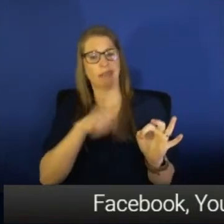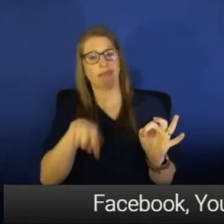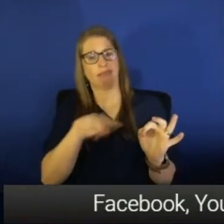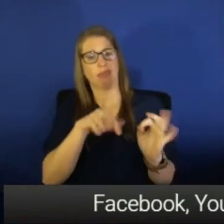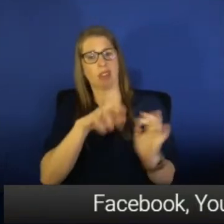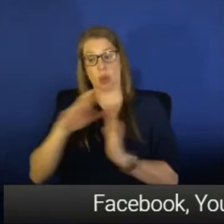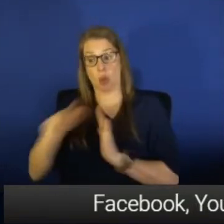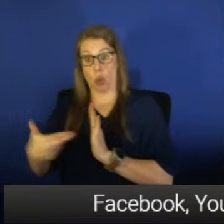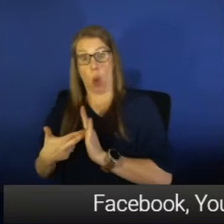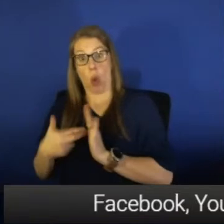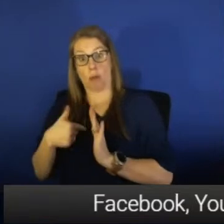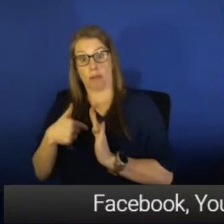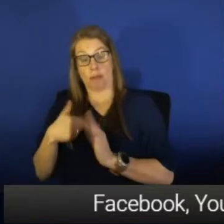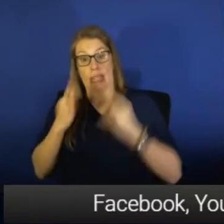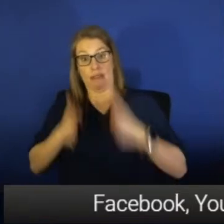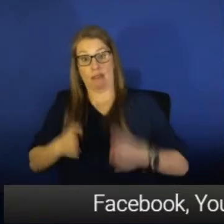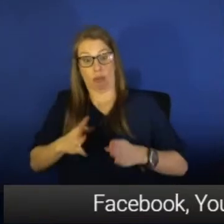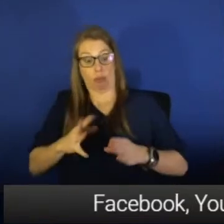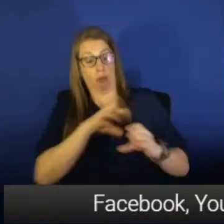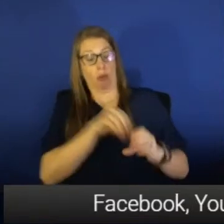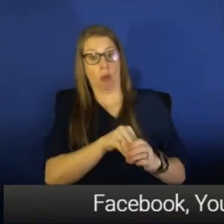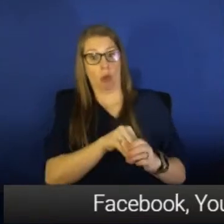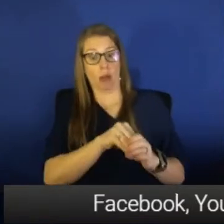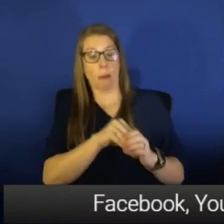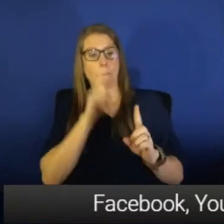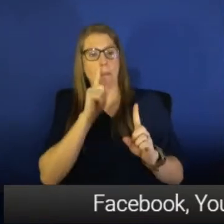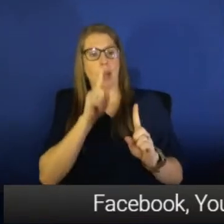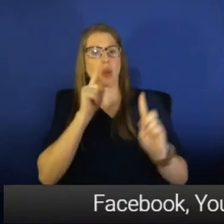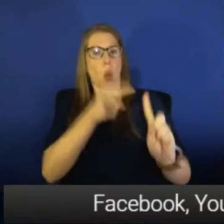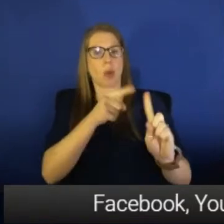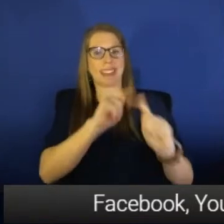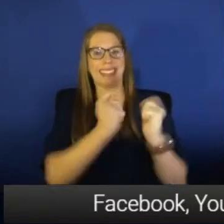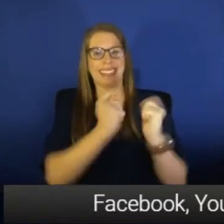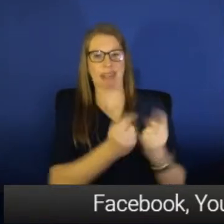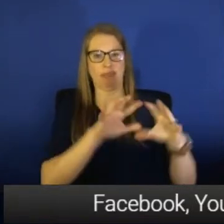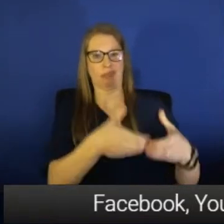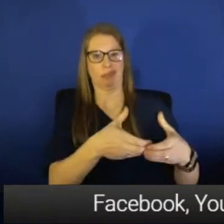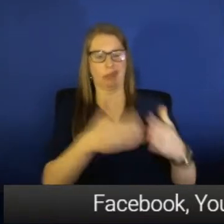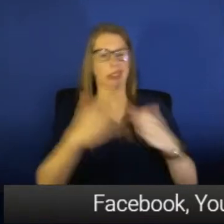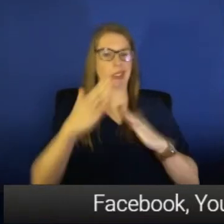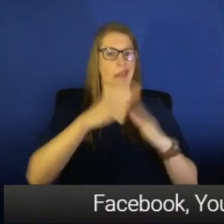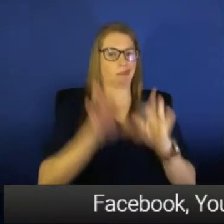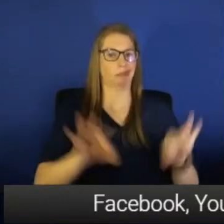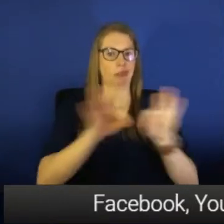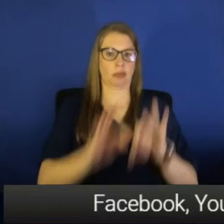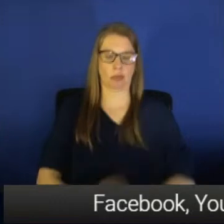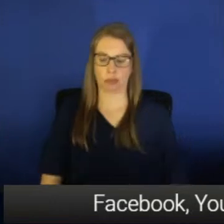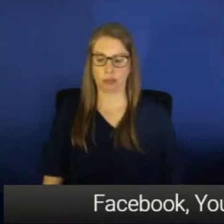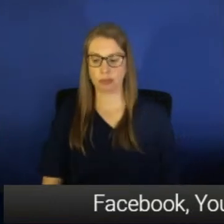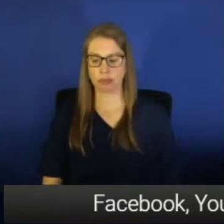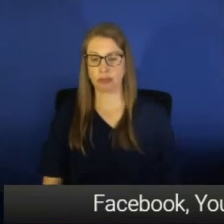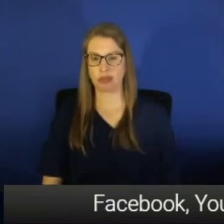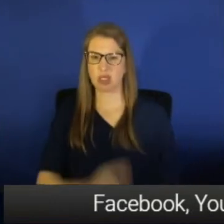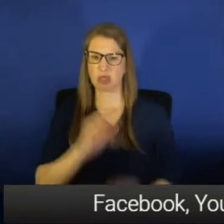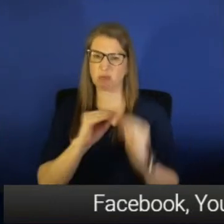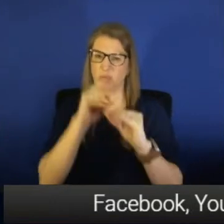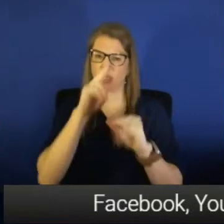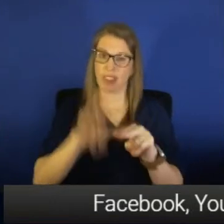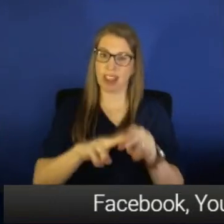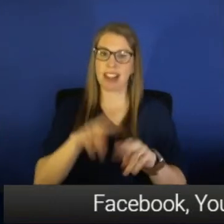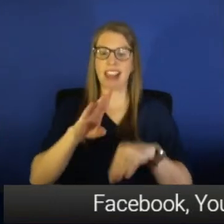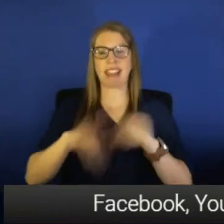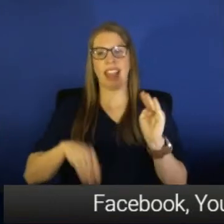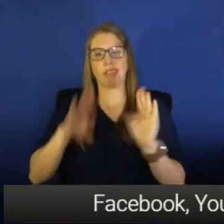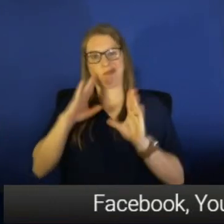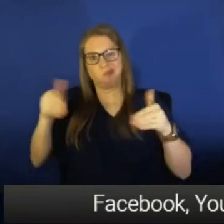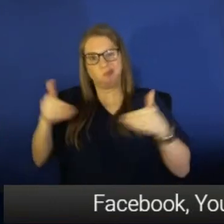that you serve on that, but ultimately it's the goal of the team, and that's a lot more fun than necessarily